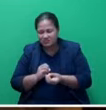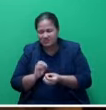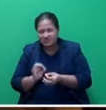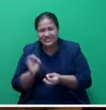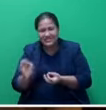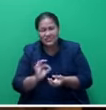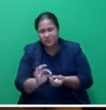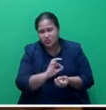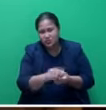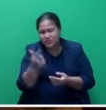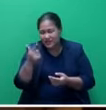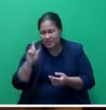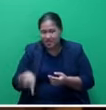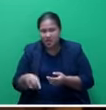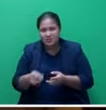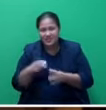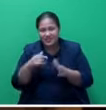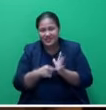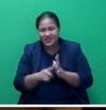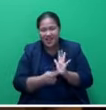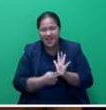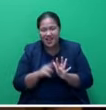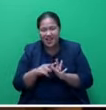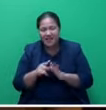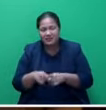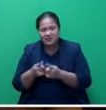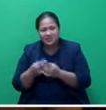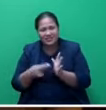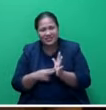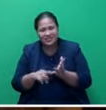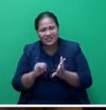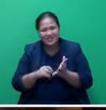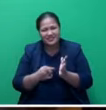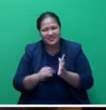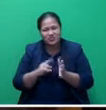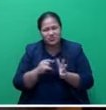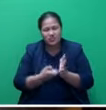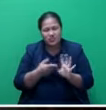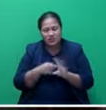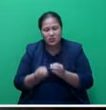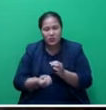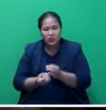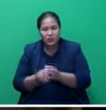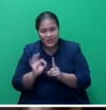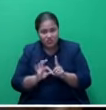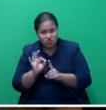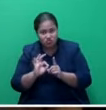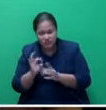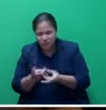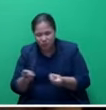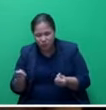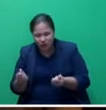hot water treated disease-free seed cane in nurseries, improved soil health initiatives,